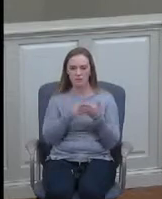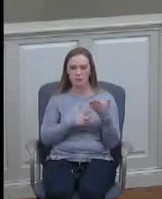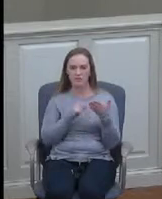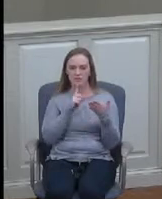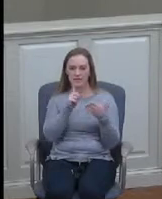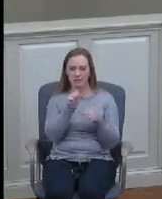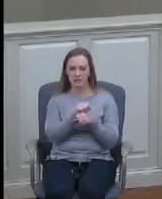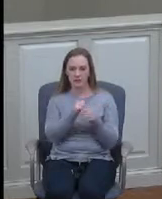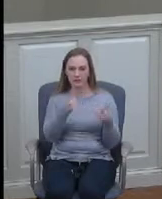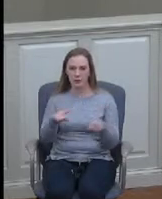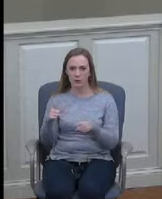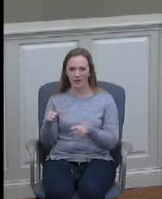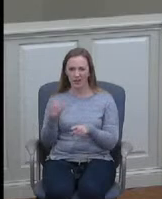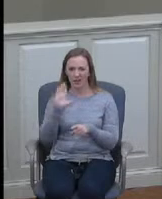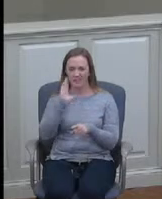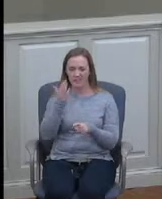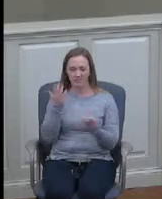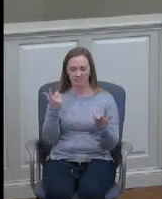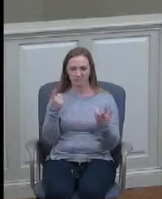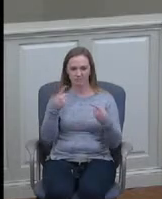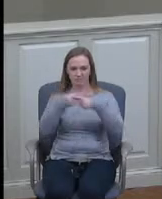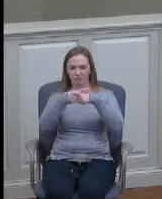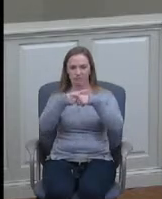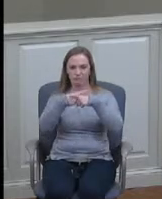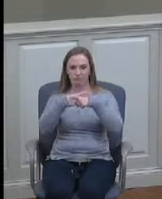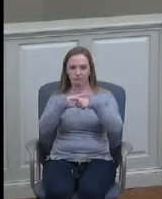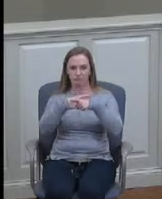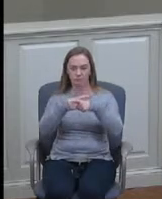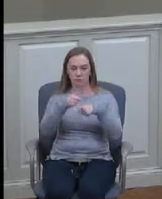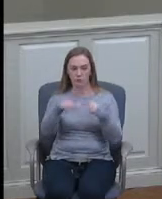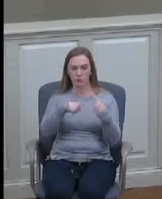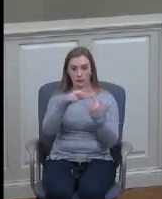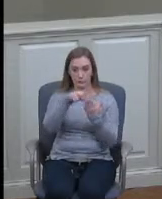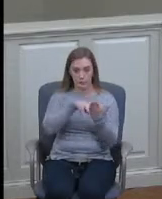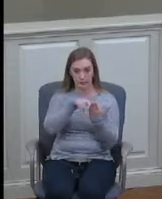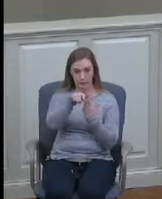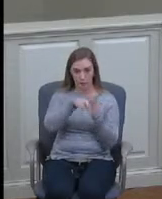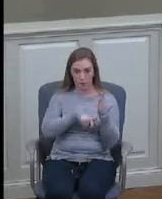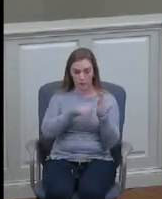right. And as you read the article tomorrow,